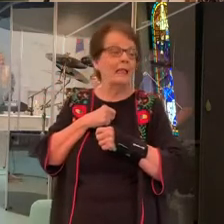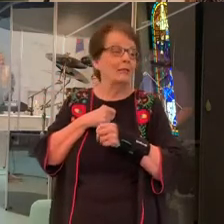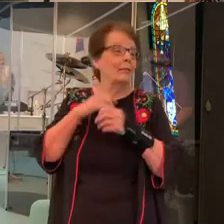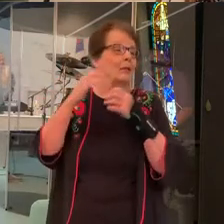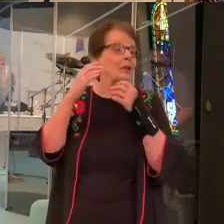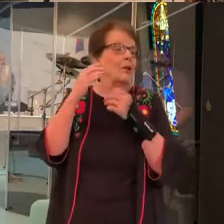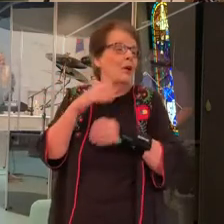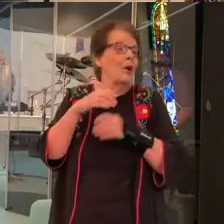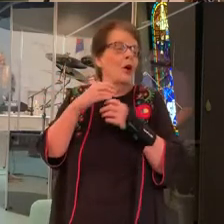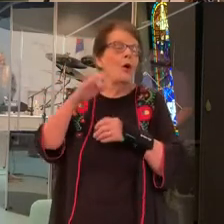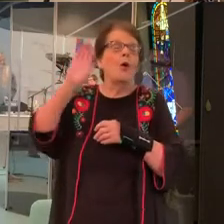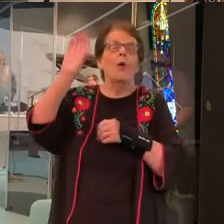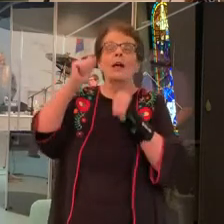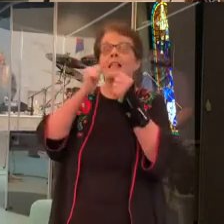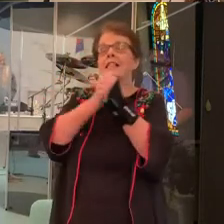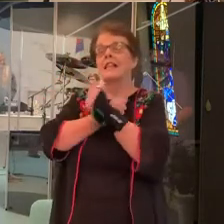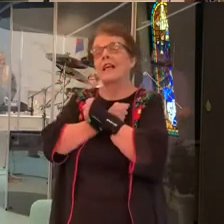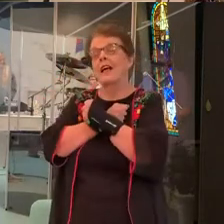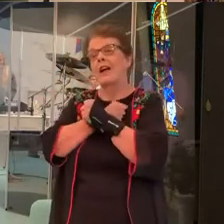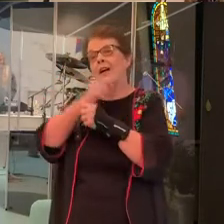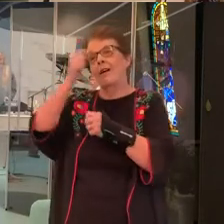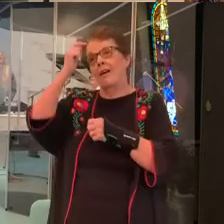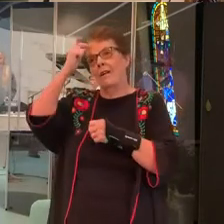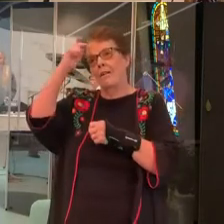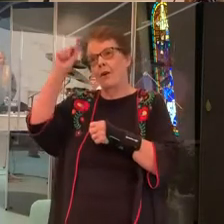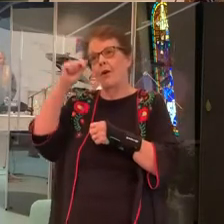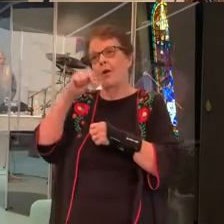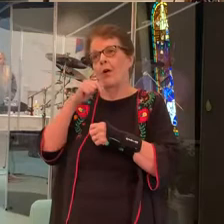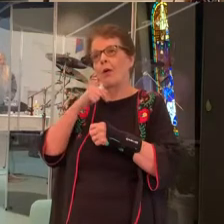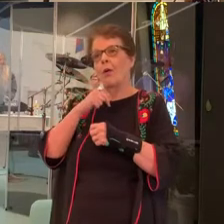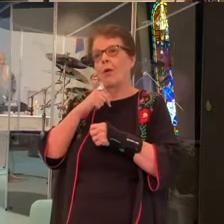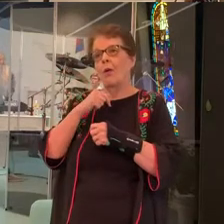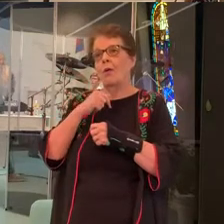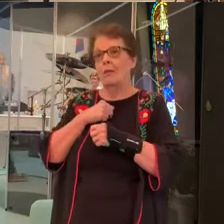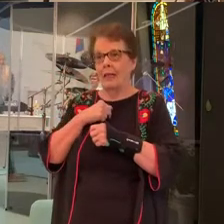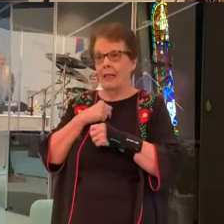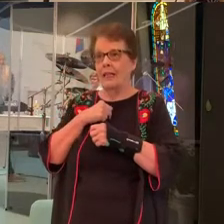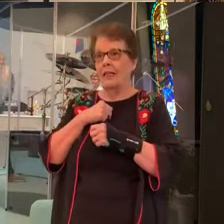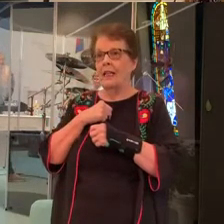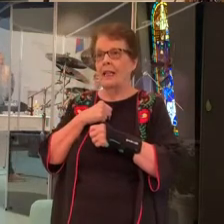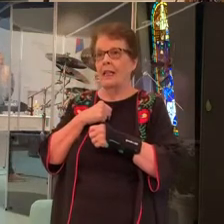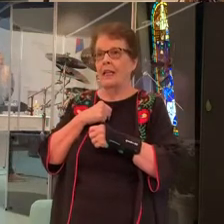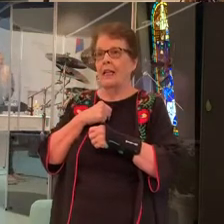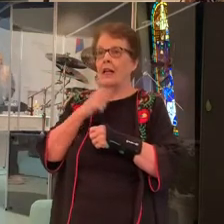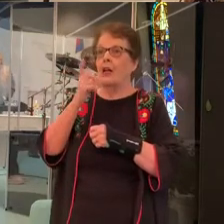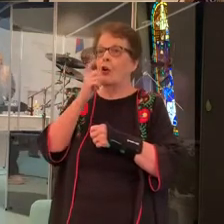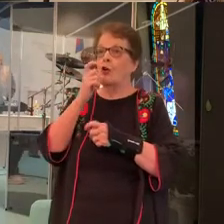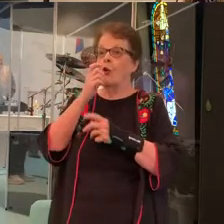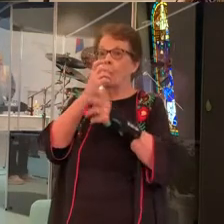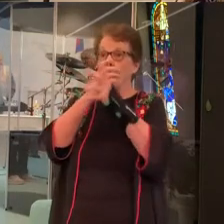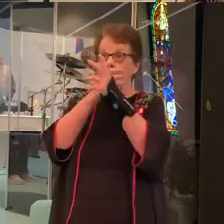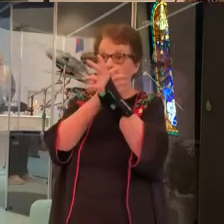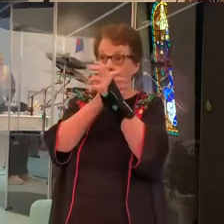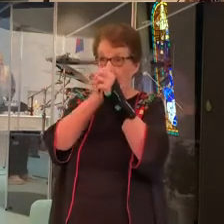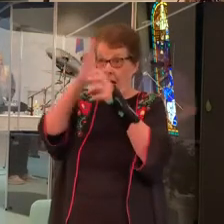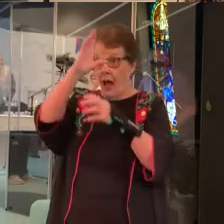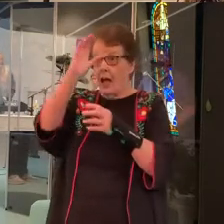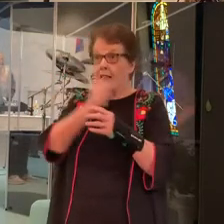me. Oh, his love for me. Who